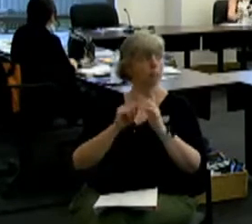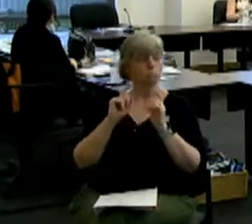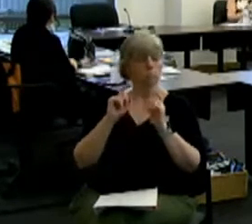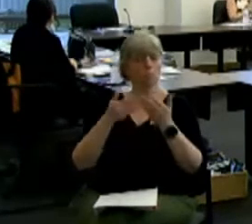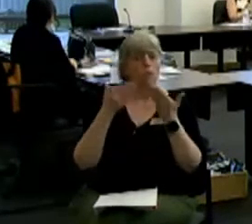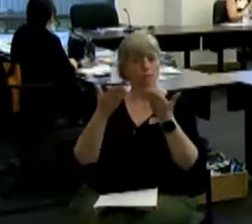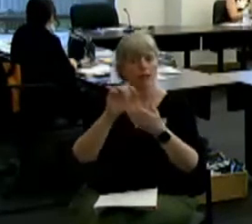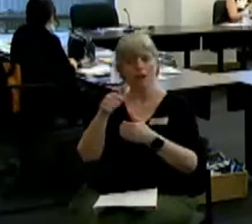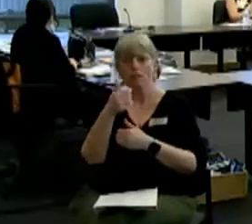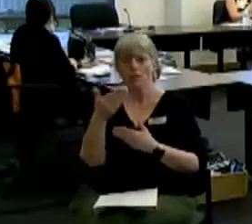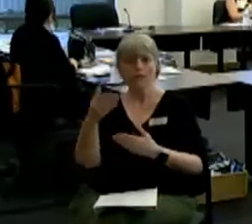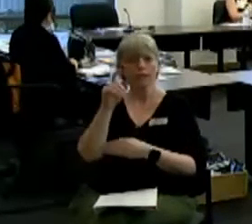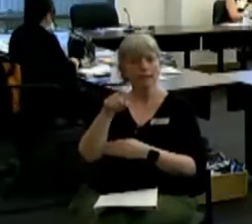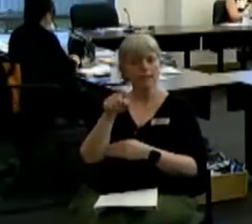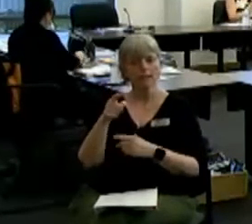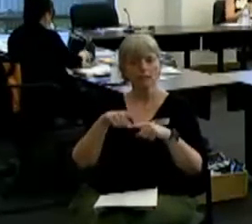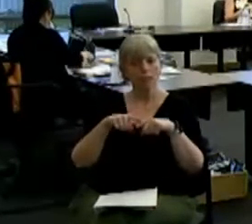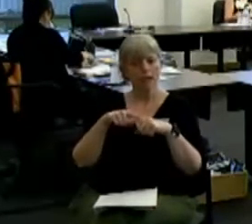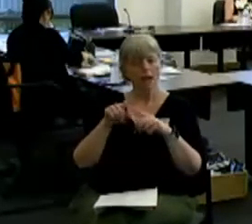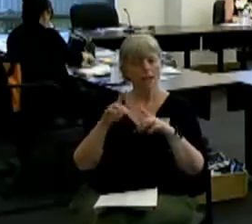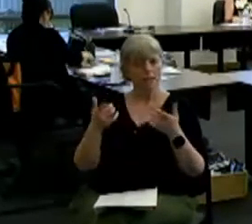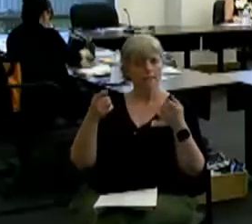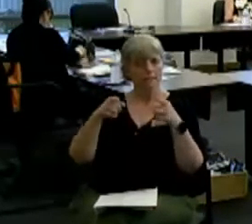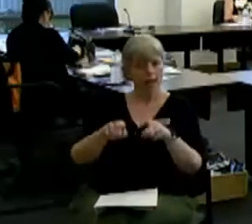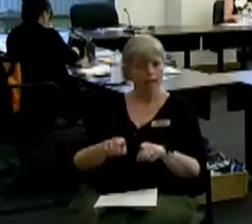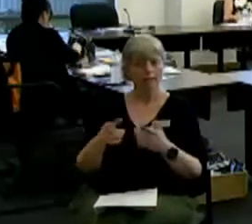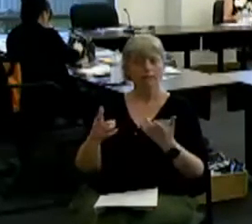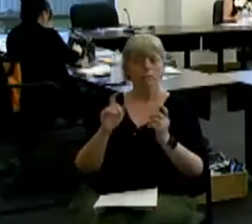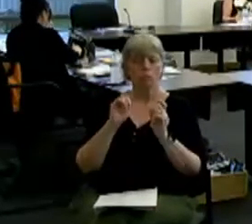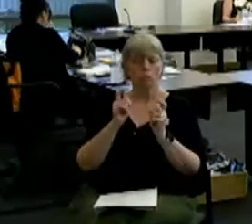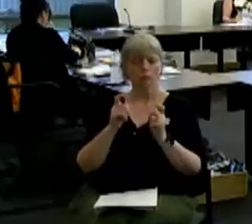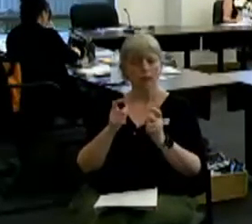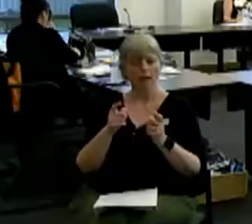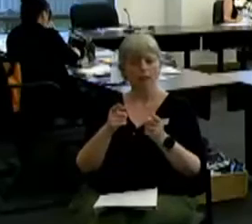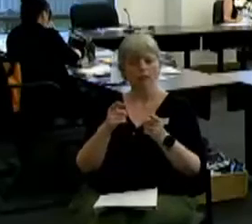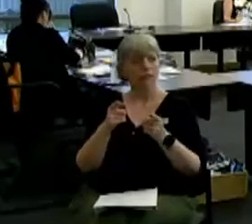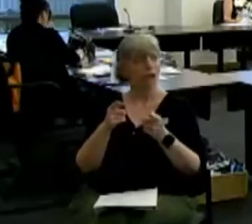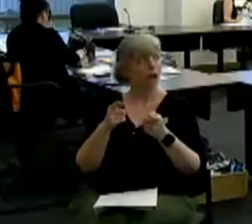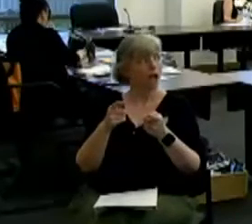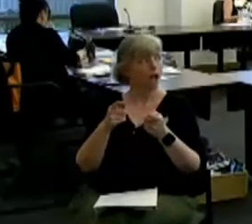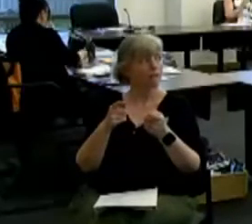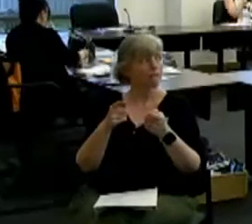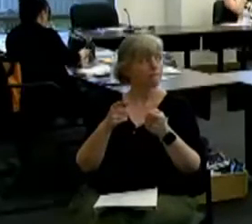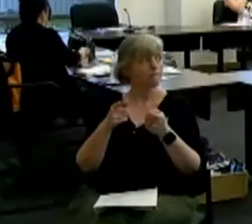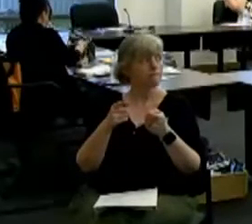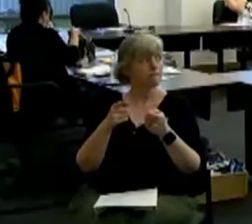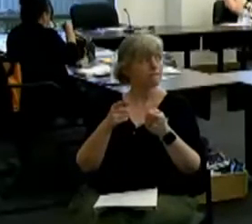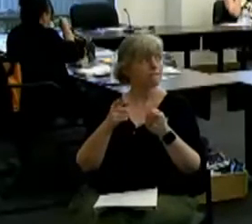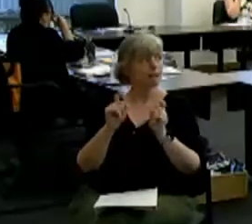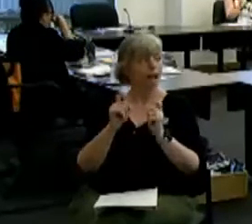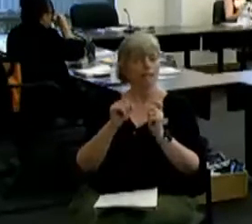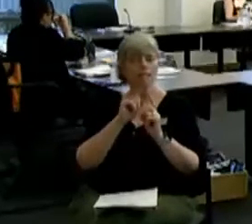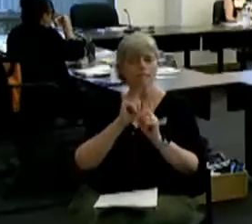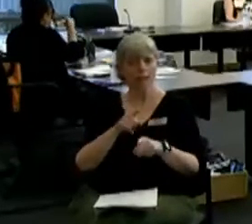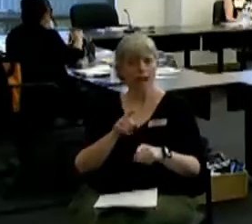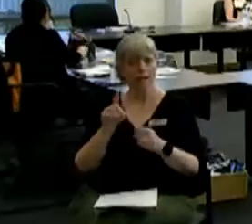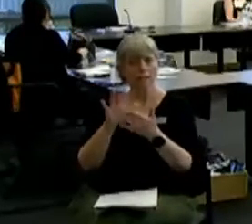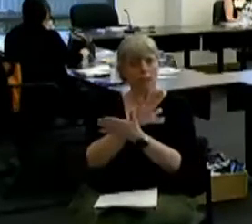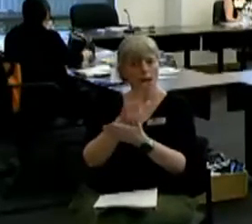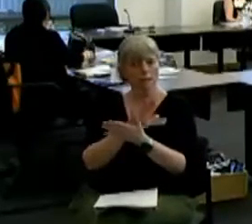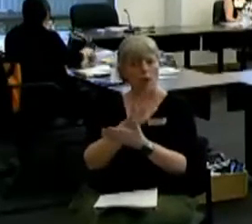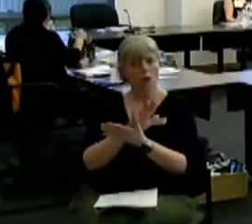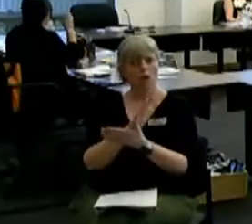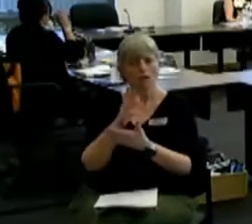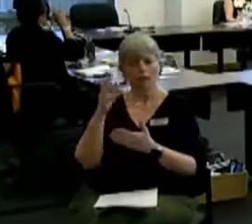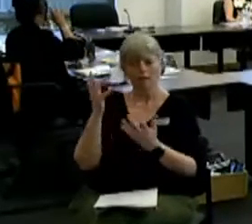things as needed depending on the event, but we provide a fast fax kind of fold out sheet. It's small, it fits in your